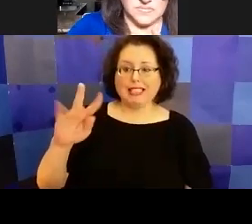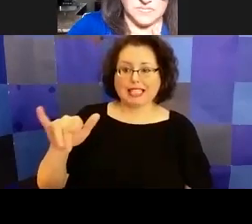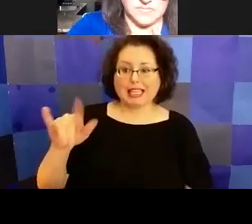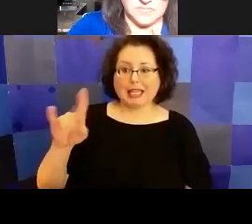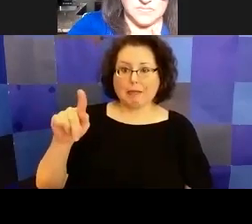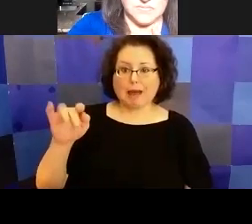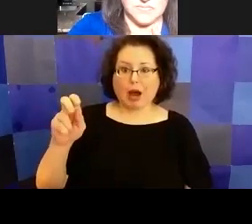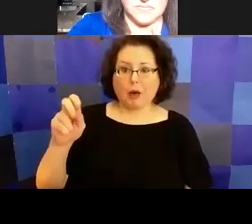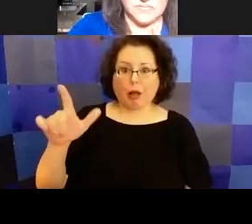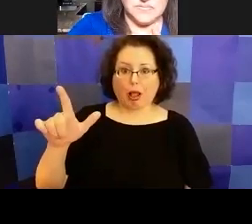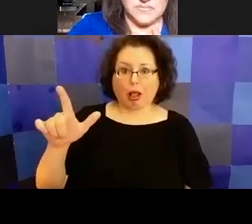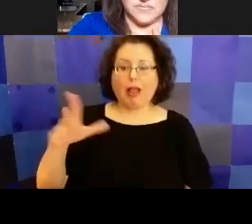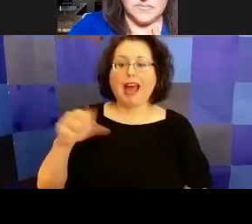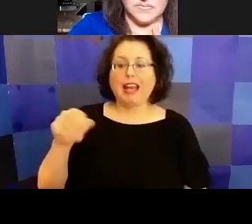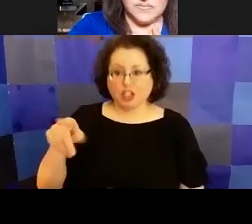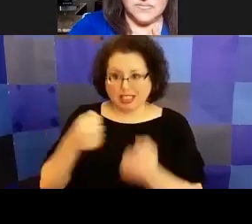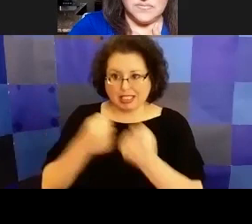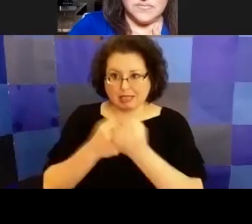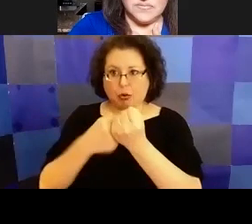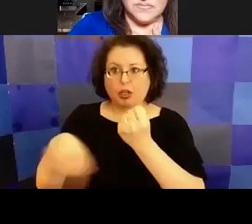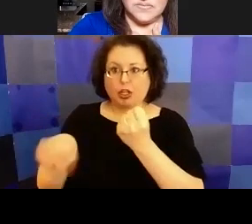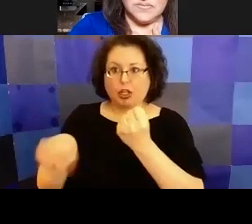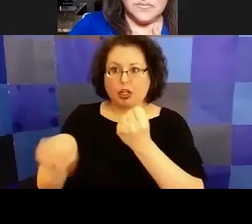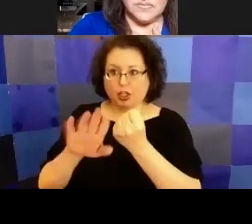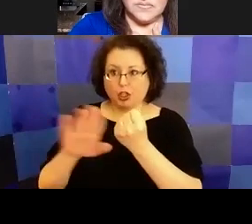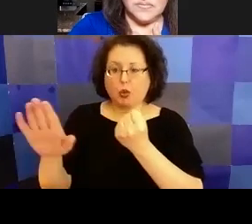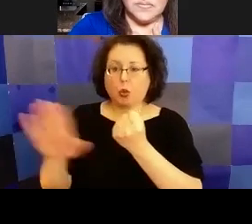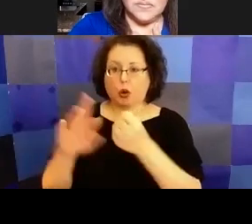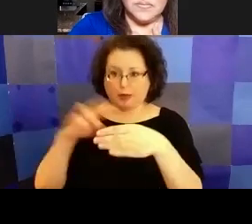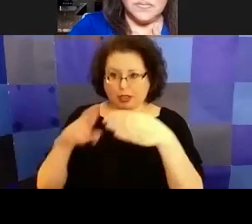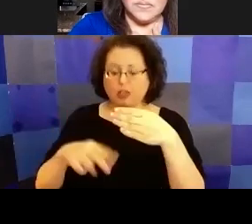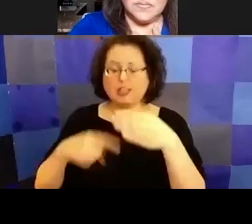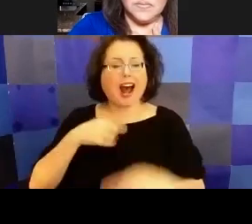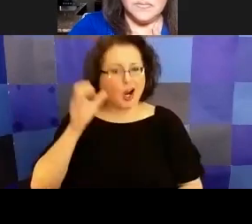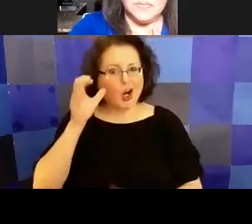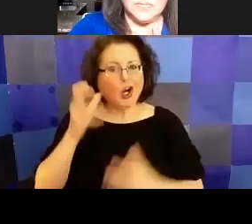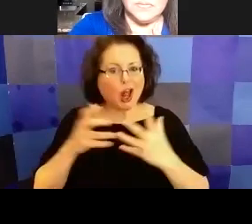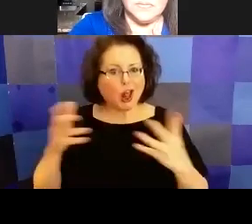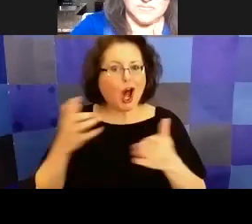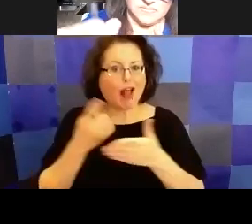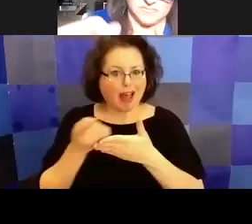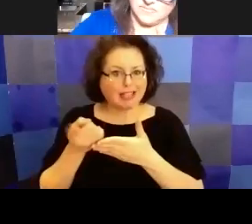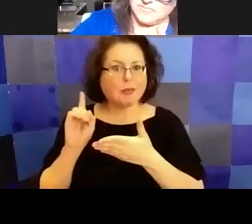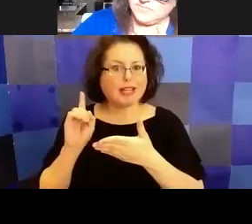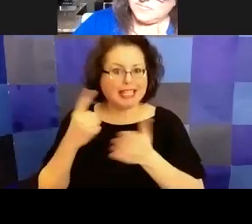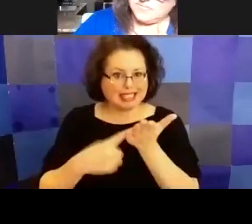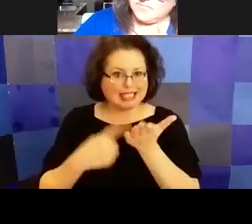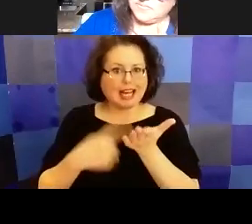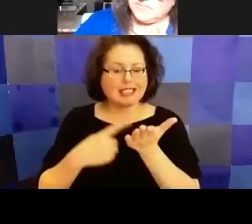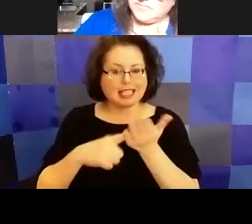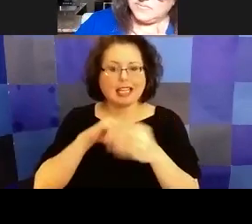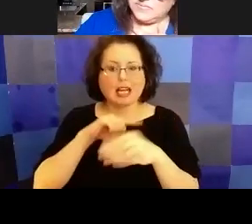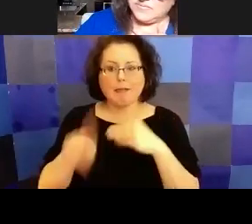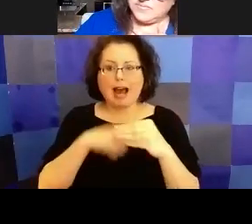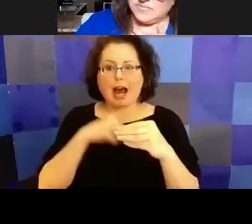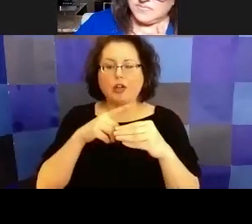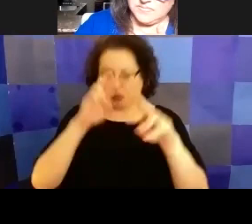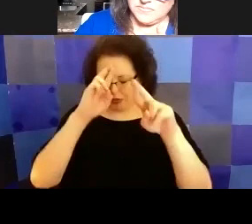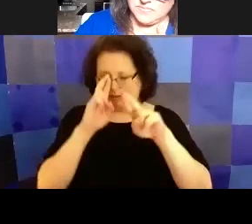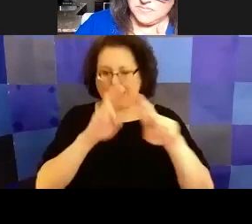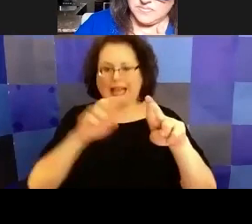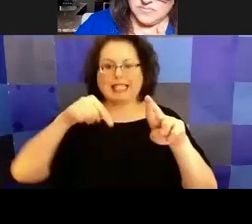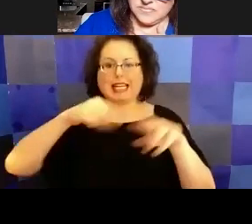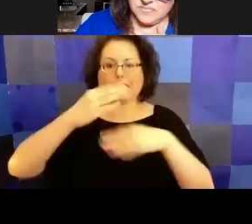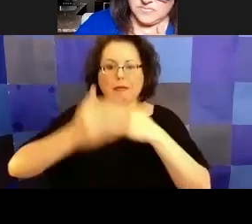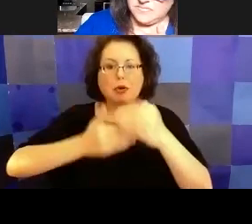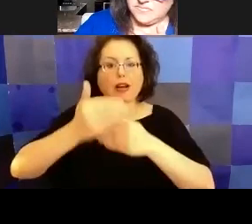worse outcomes. We heard a lot at the end of last week's discussion about respecting this process and, you know,